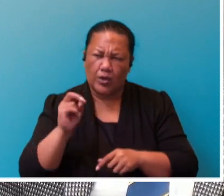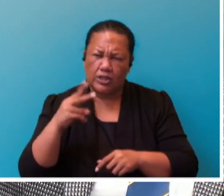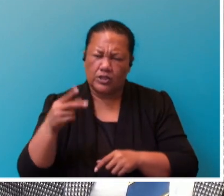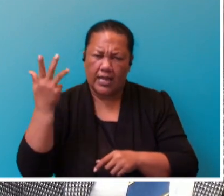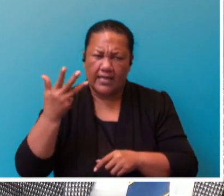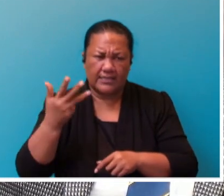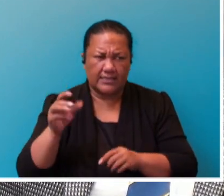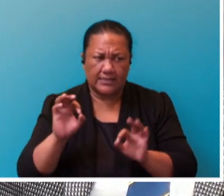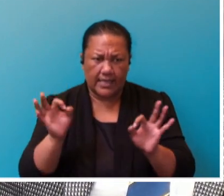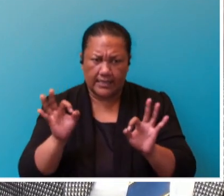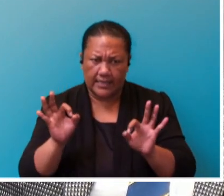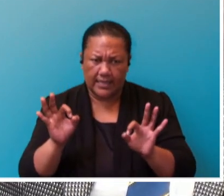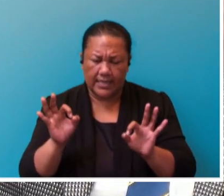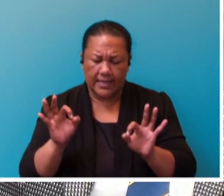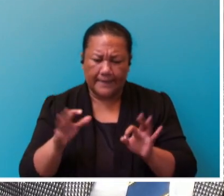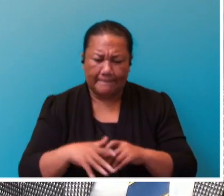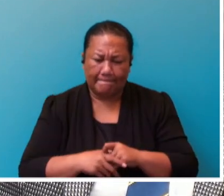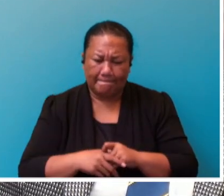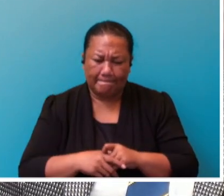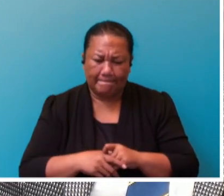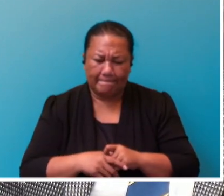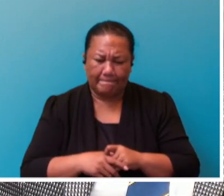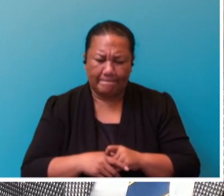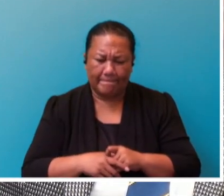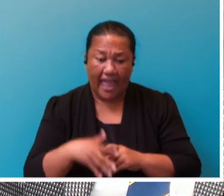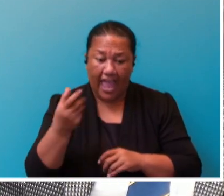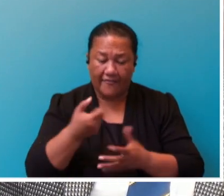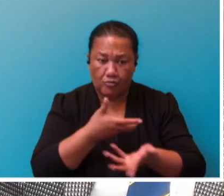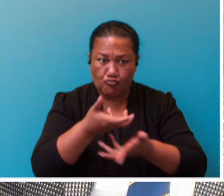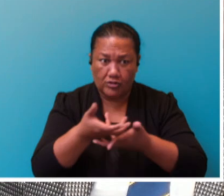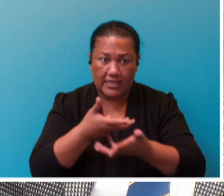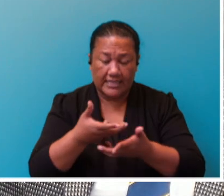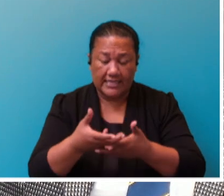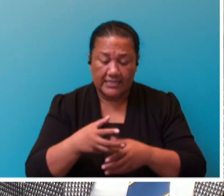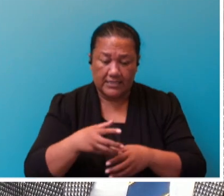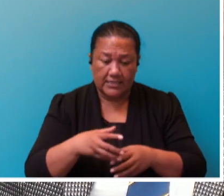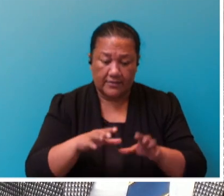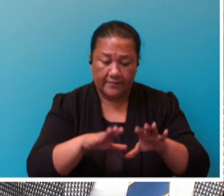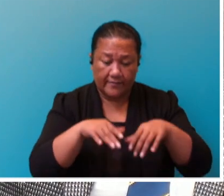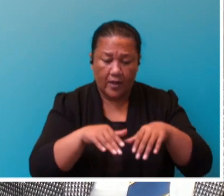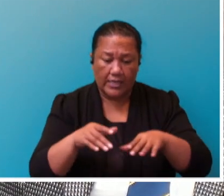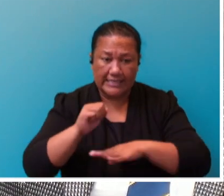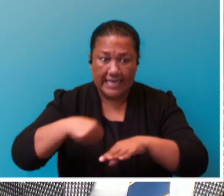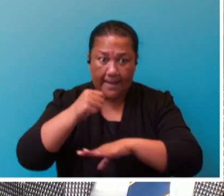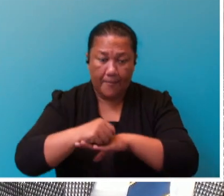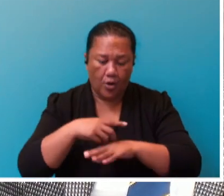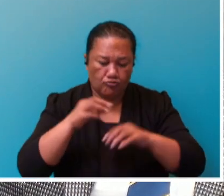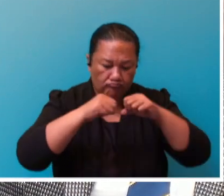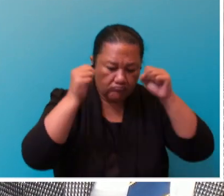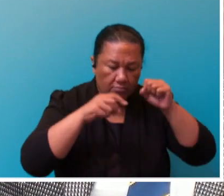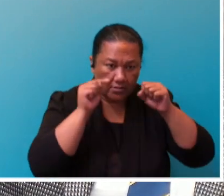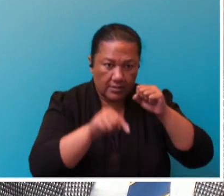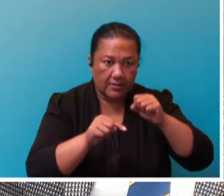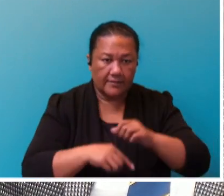think, and they used a consultancy firm out of Singapore to have a look back then,